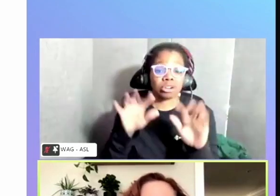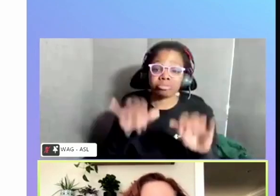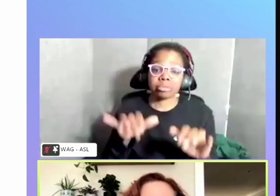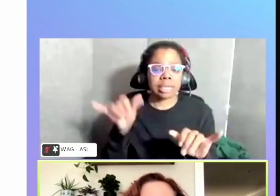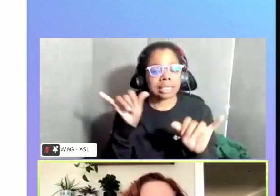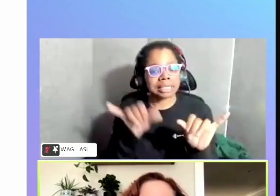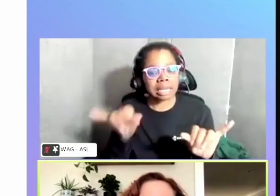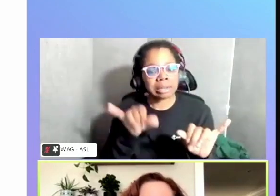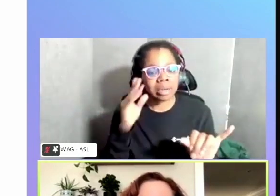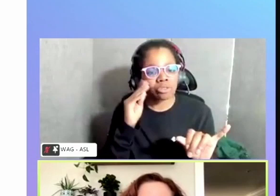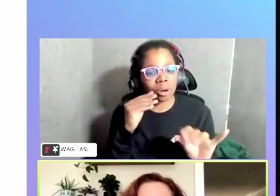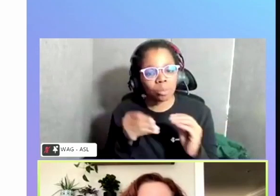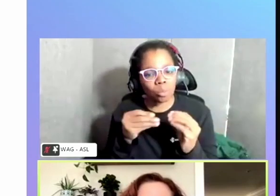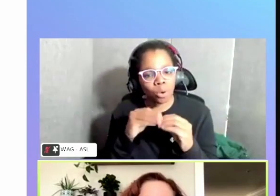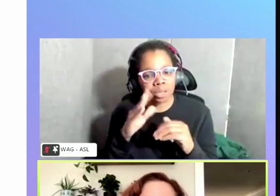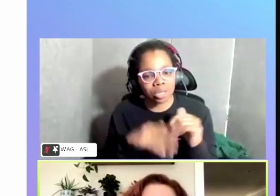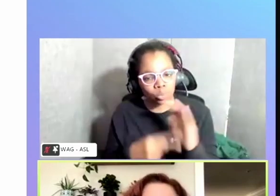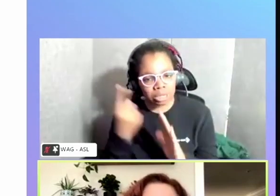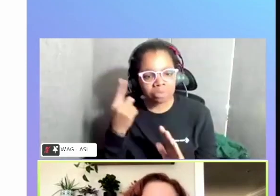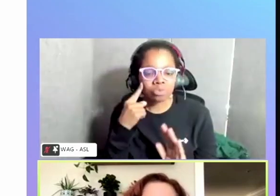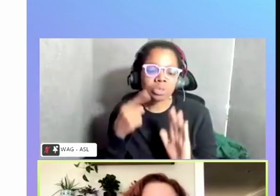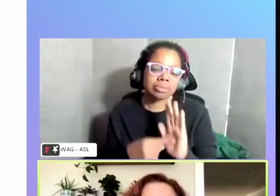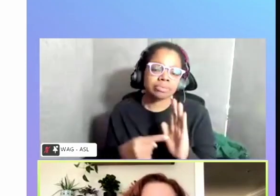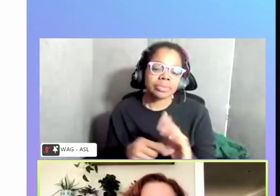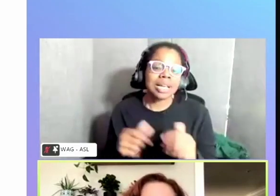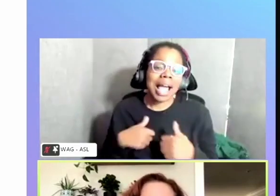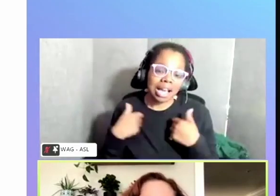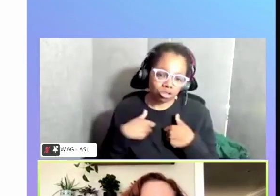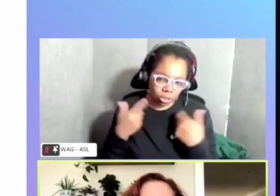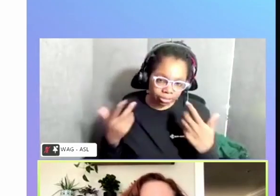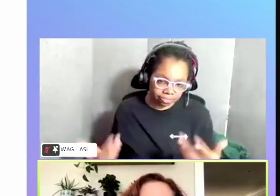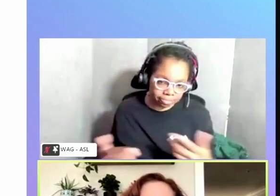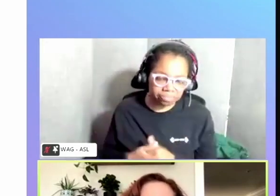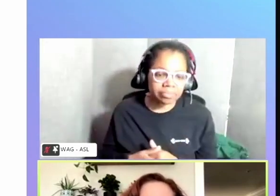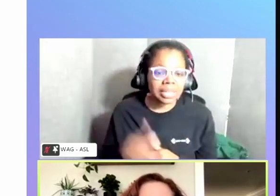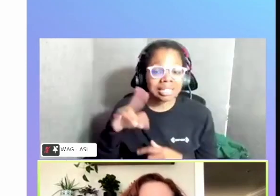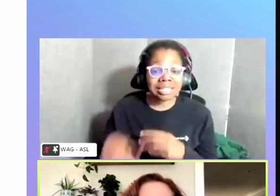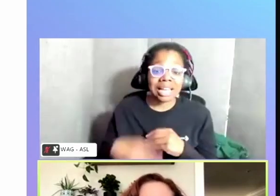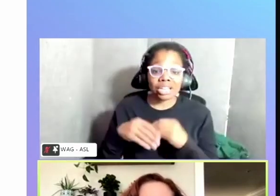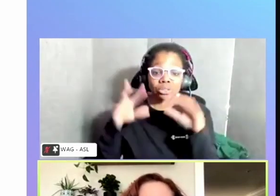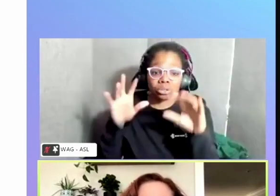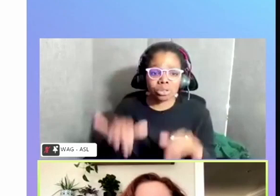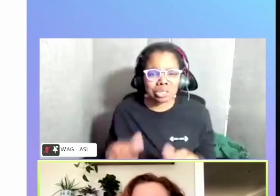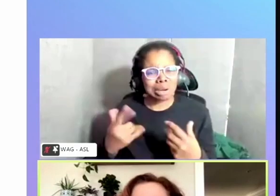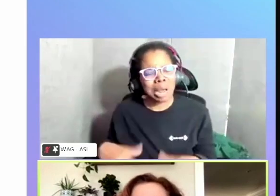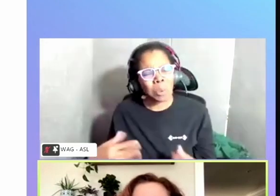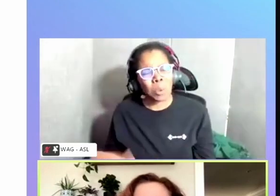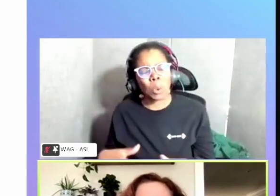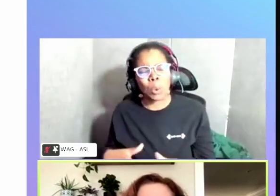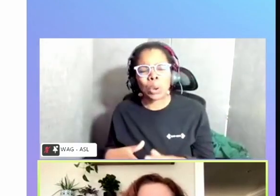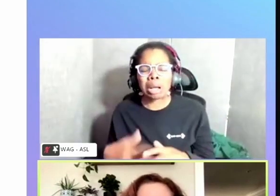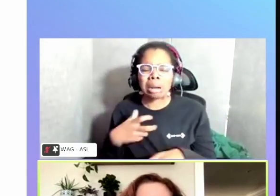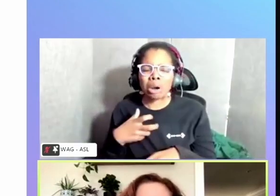same information more than once. For example, an address. This extra entry can be taxing and can lead